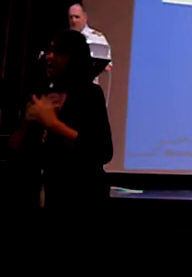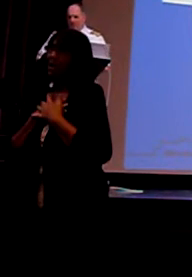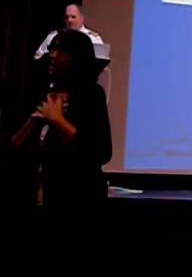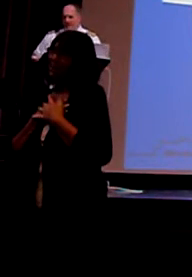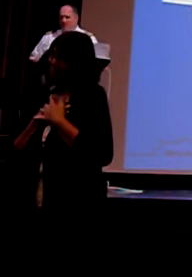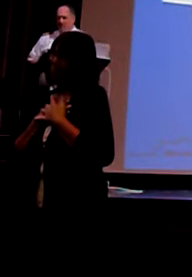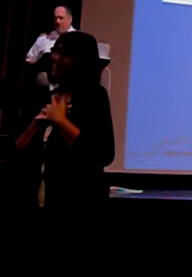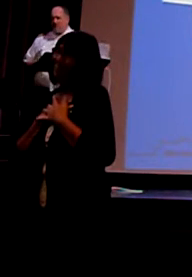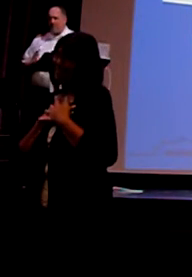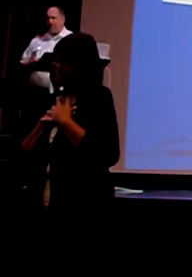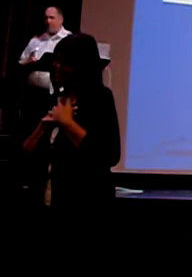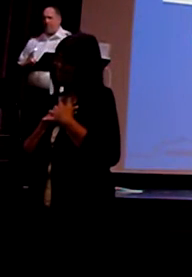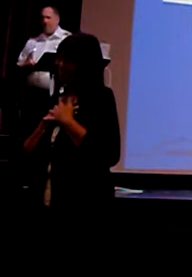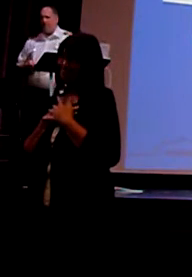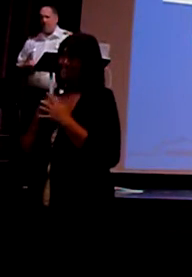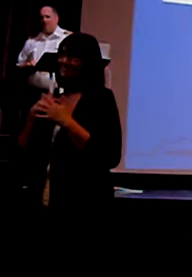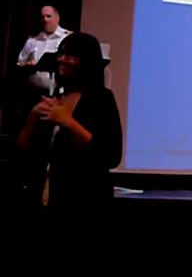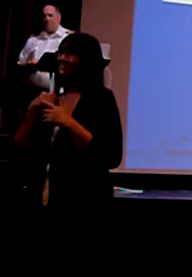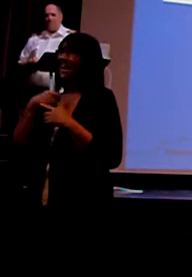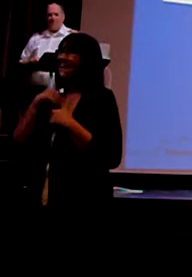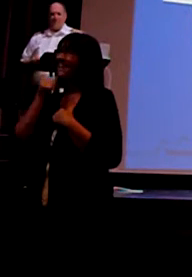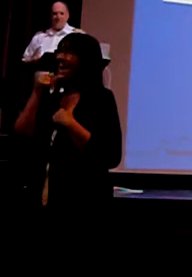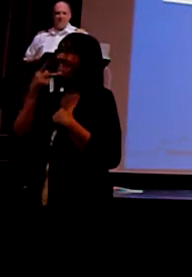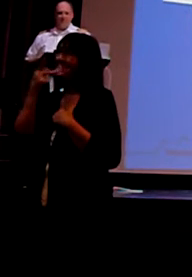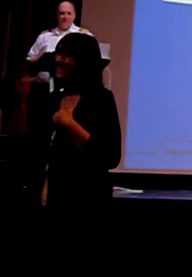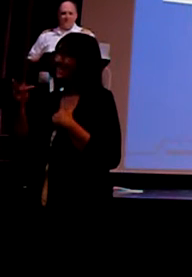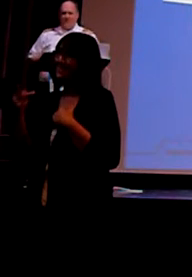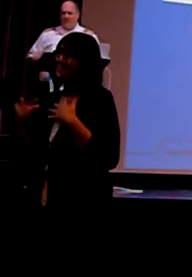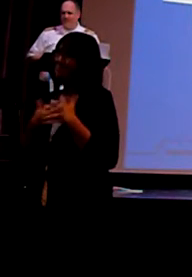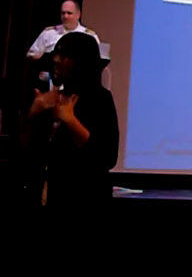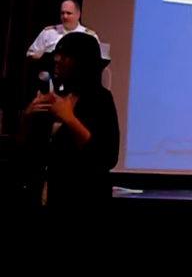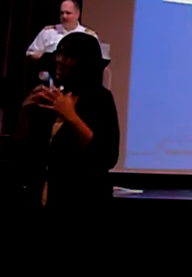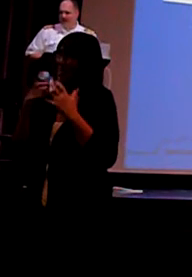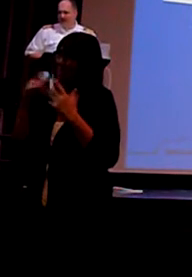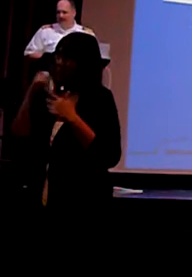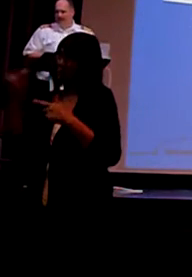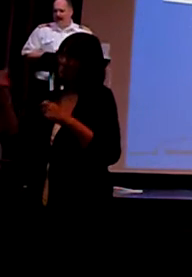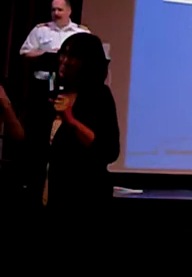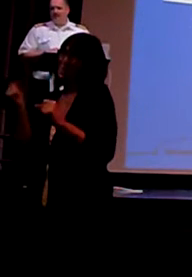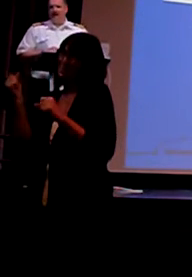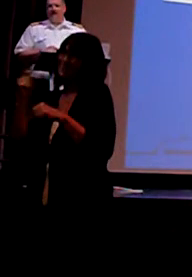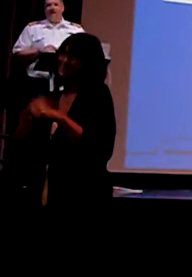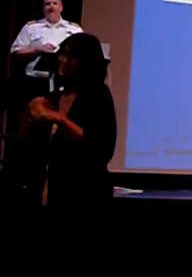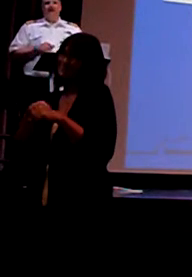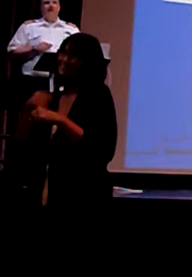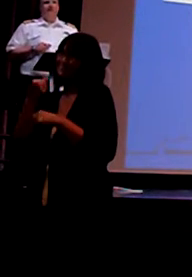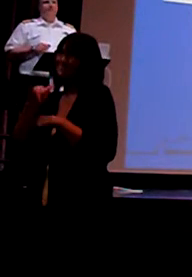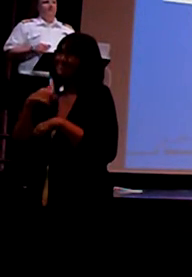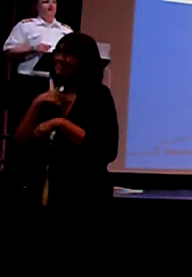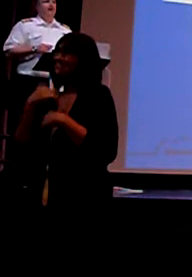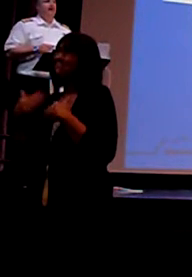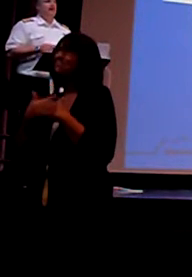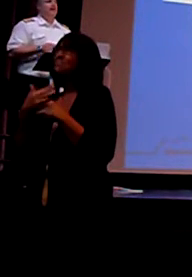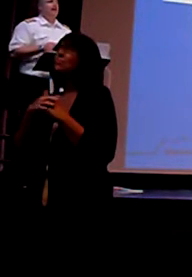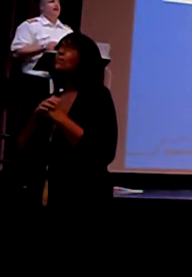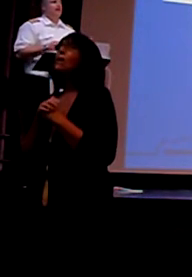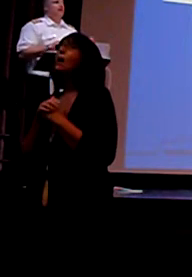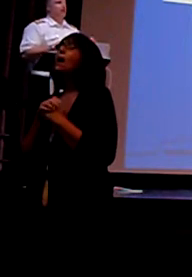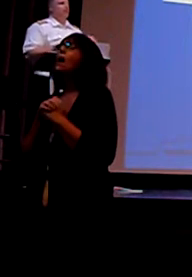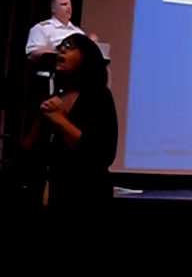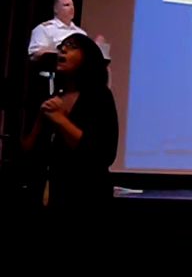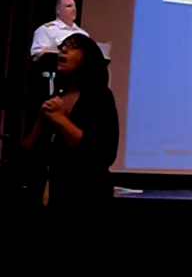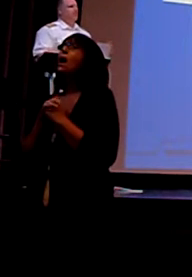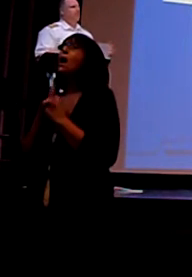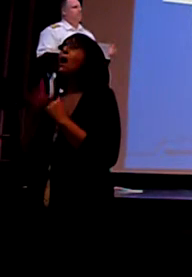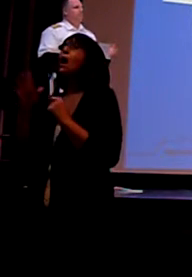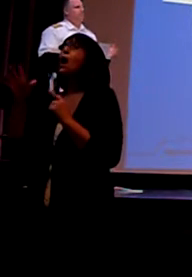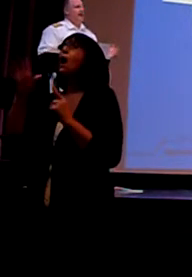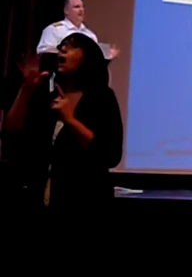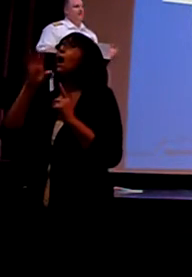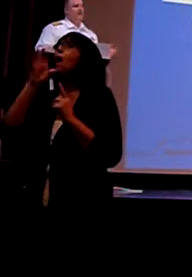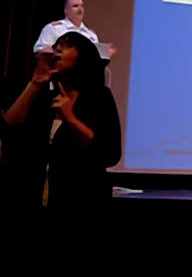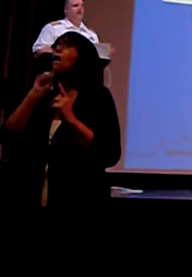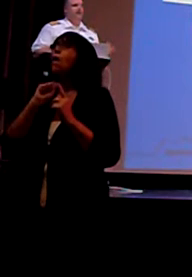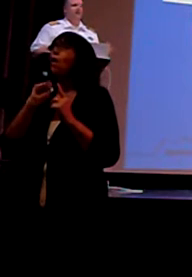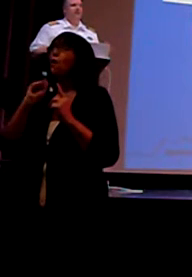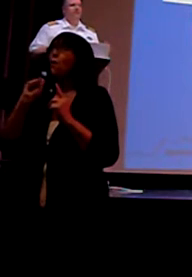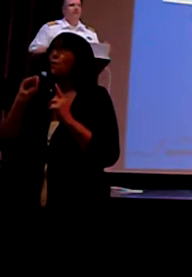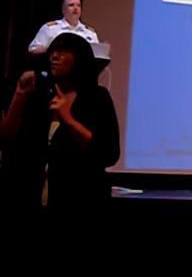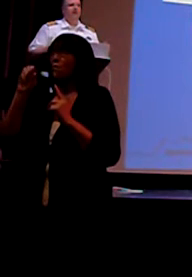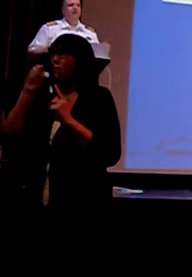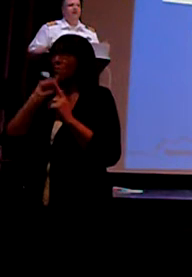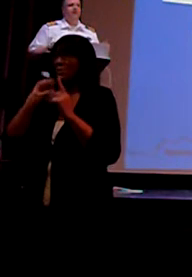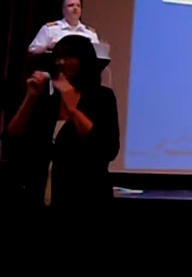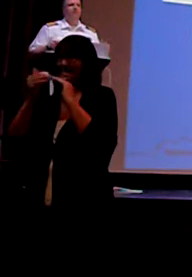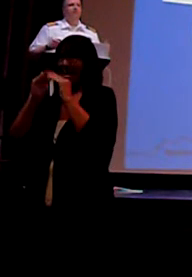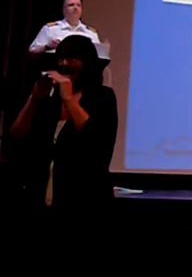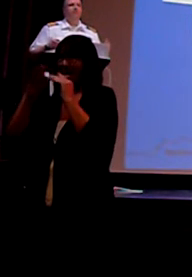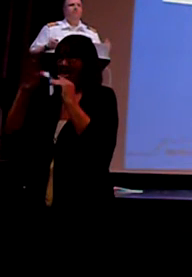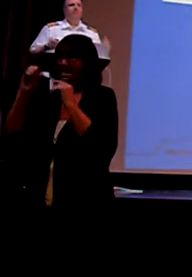So I didn't spend a lot of time on the beach. And then in the old sub pens,